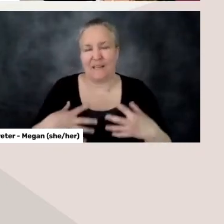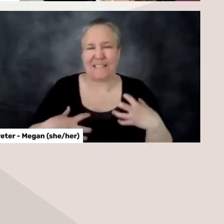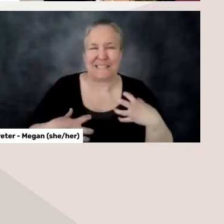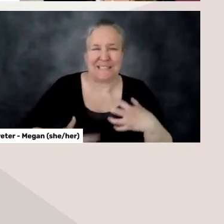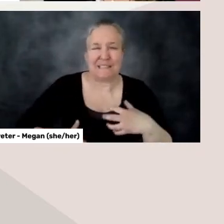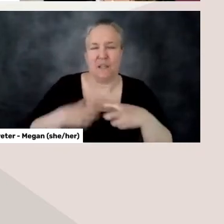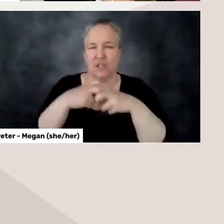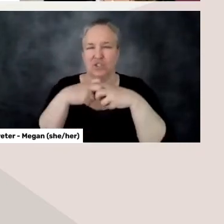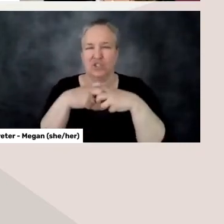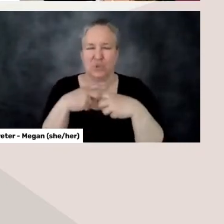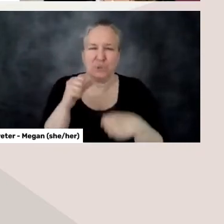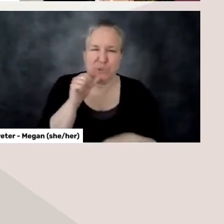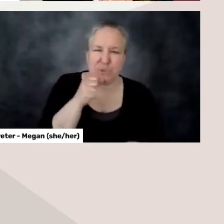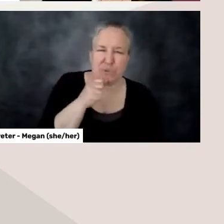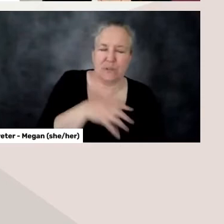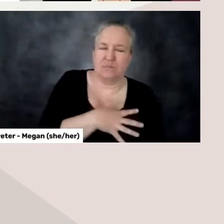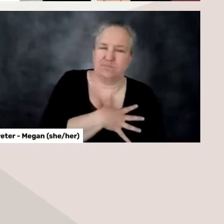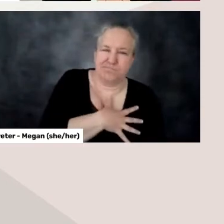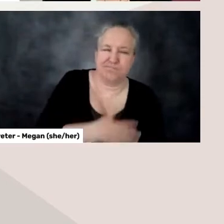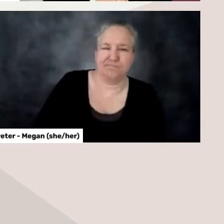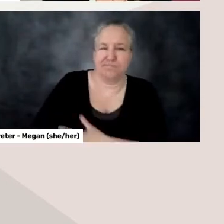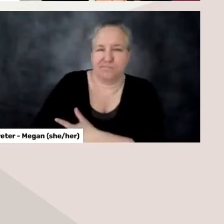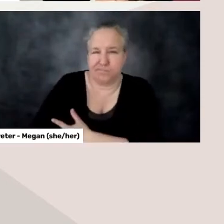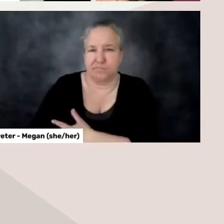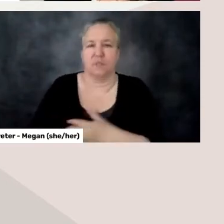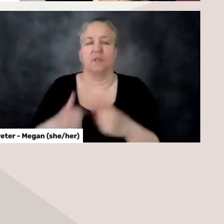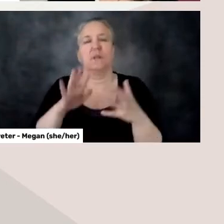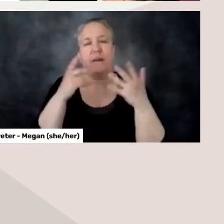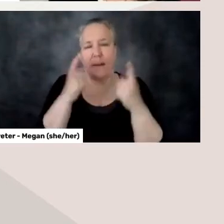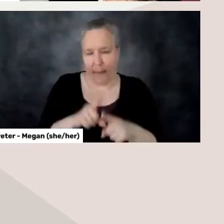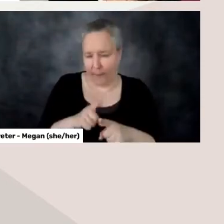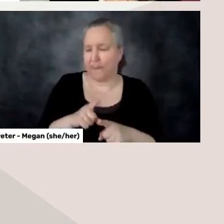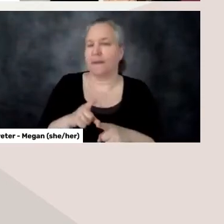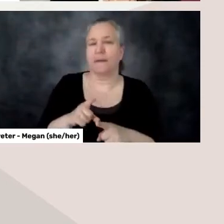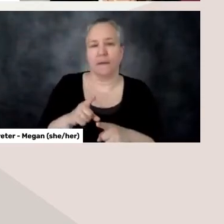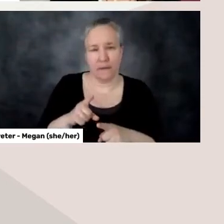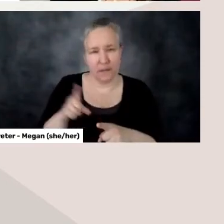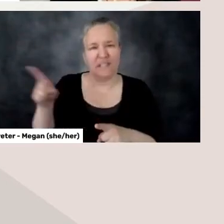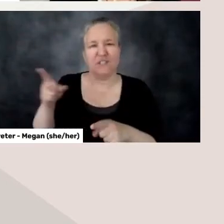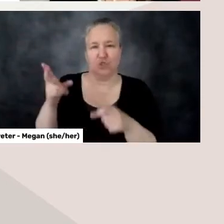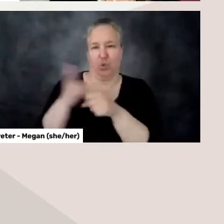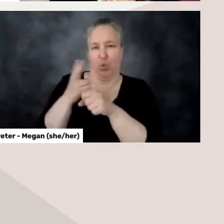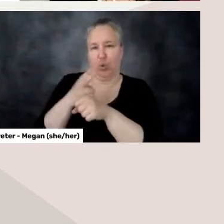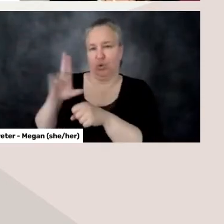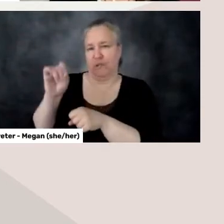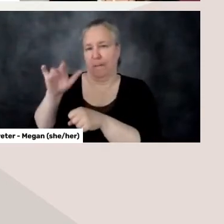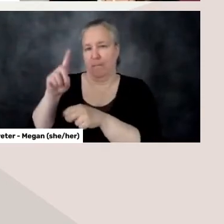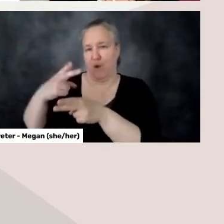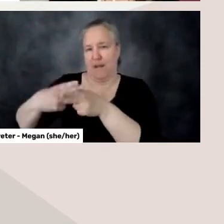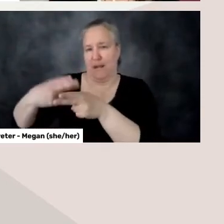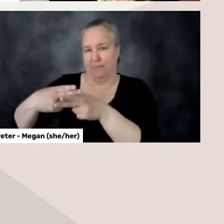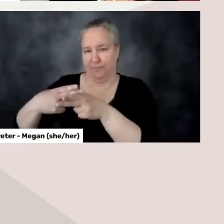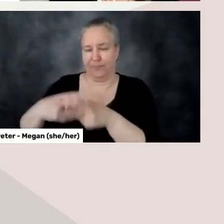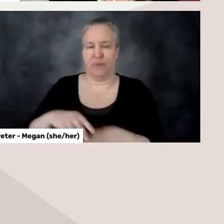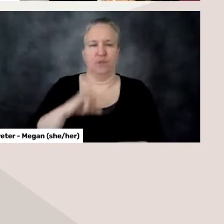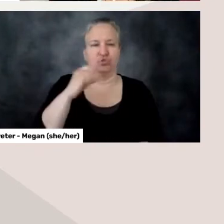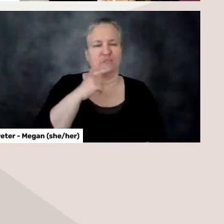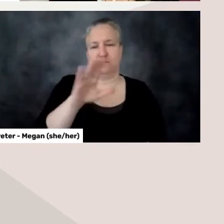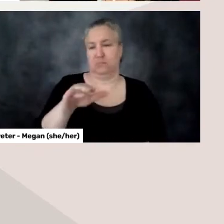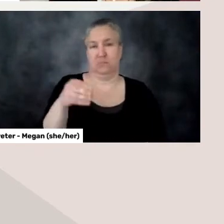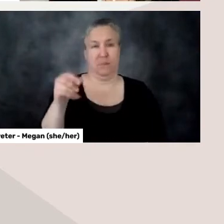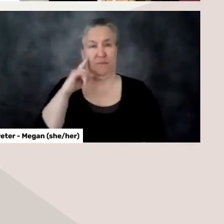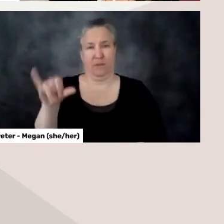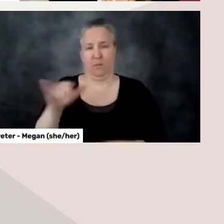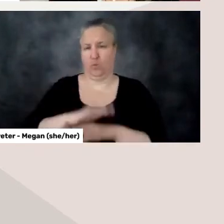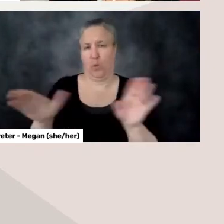in the joints. And she was on the brand name, and then the insurance said, we're not paying for the